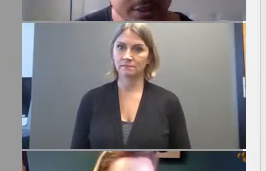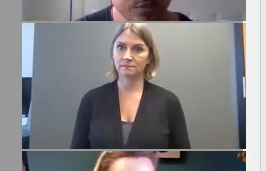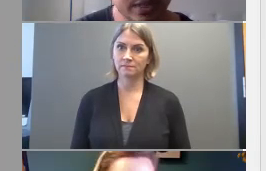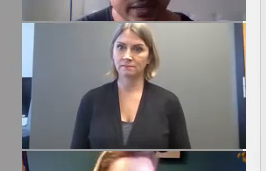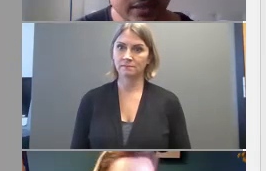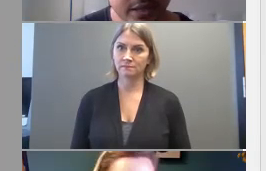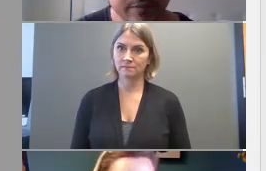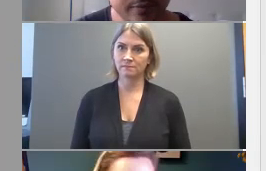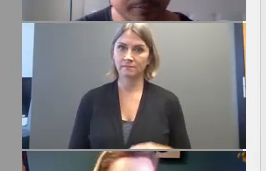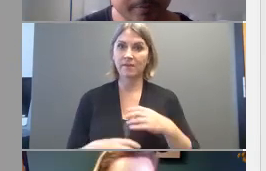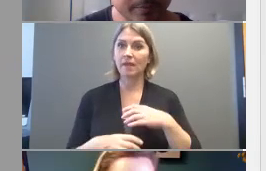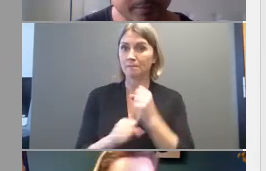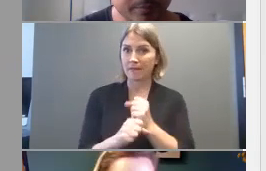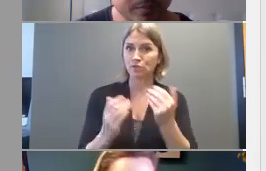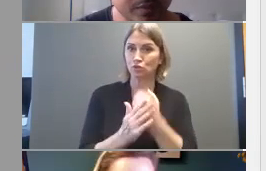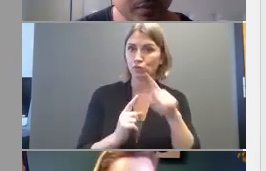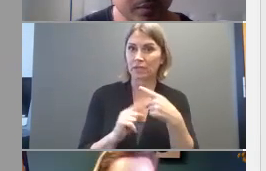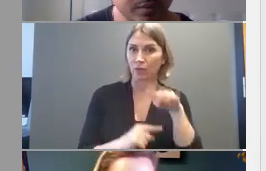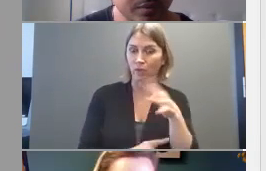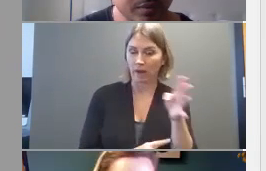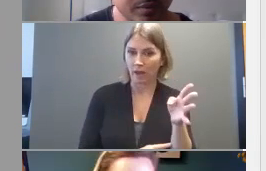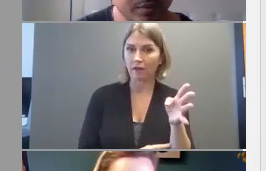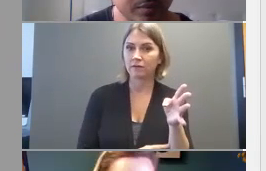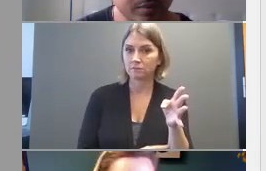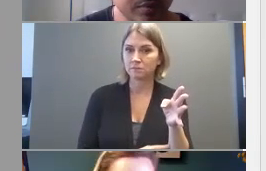It creates a new cyclic graph.